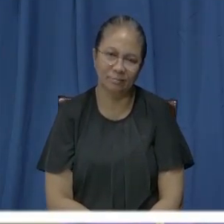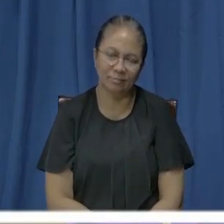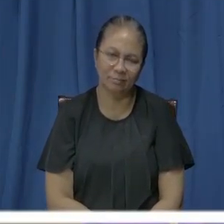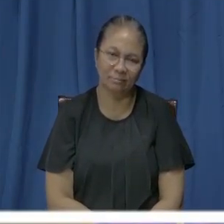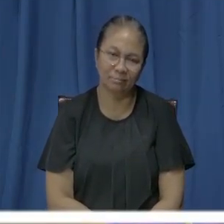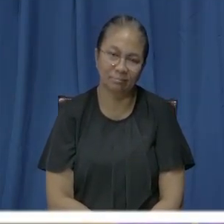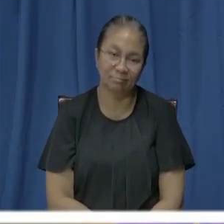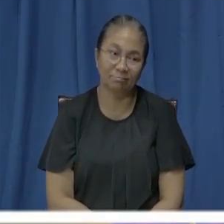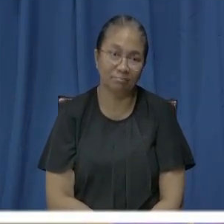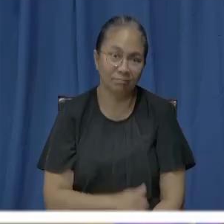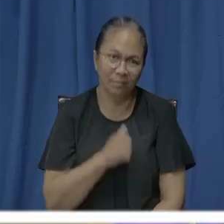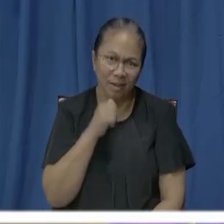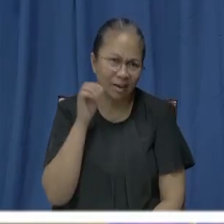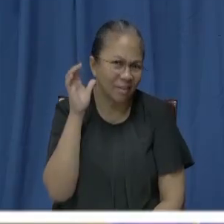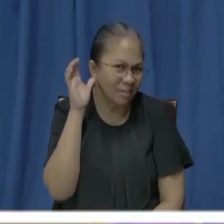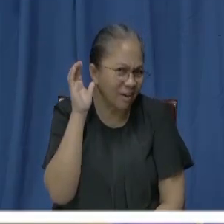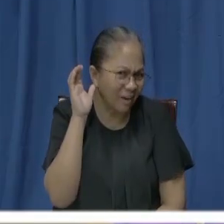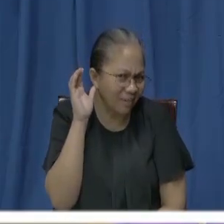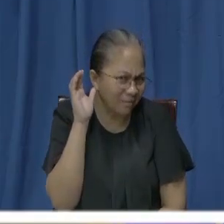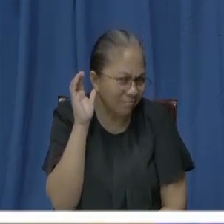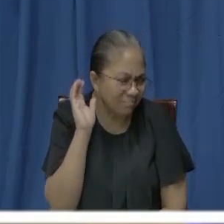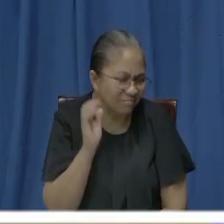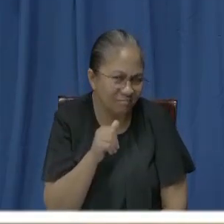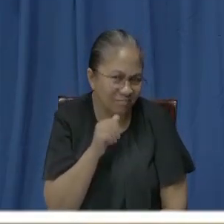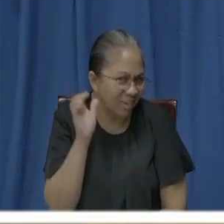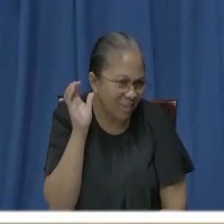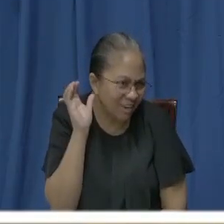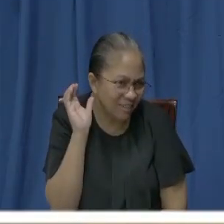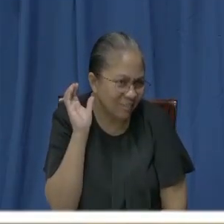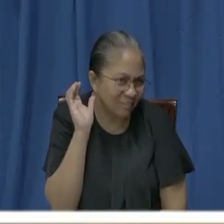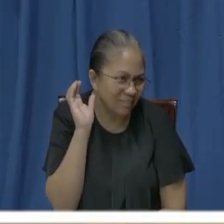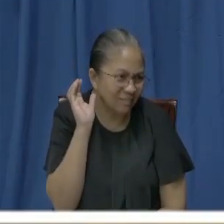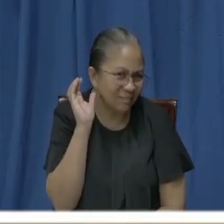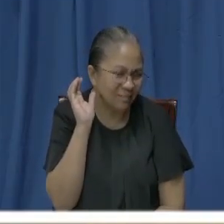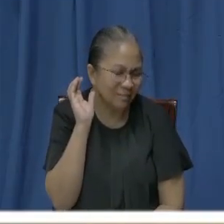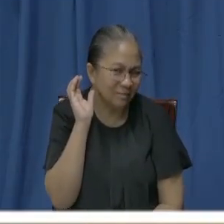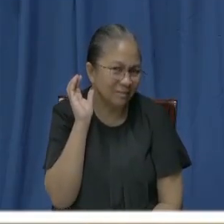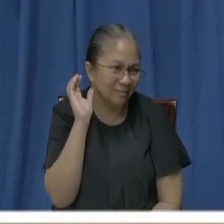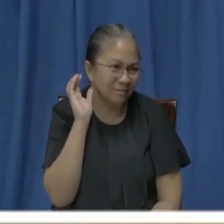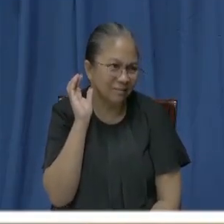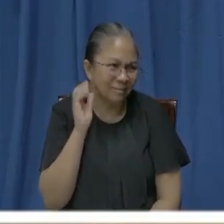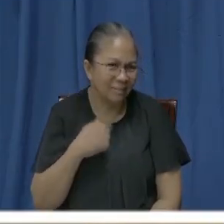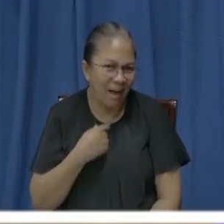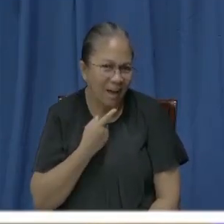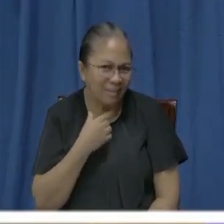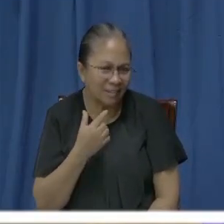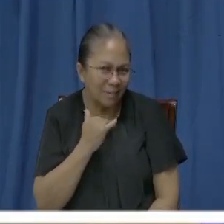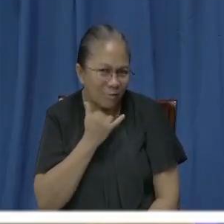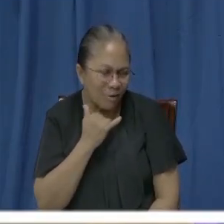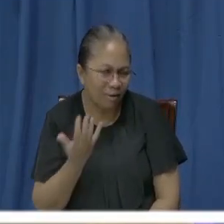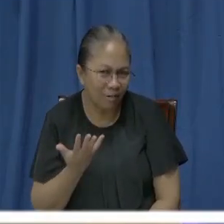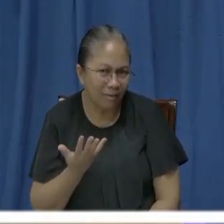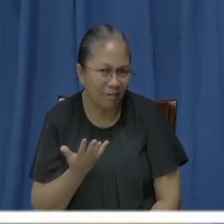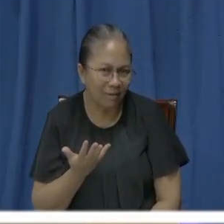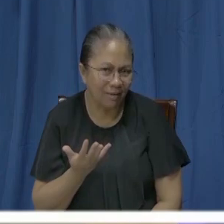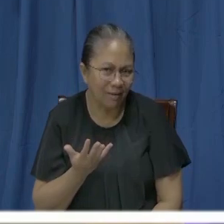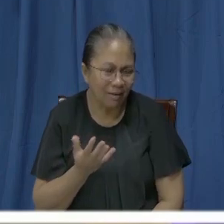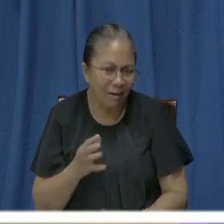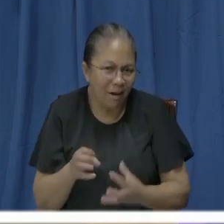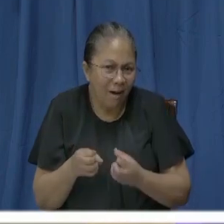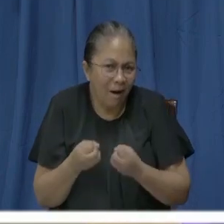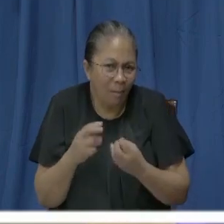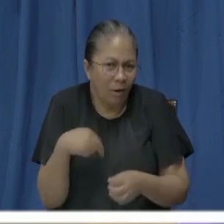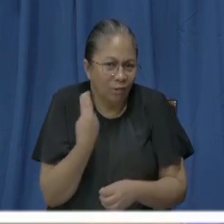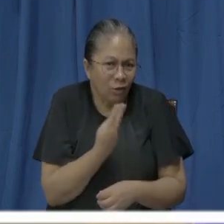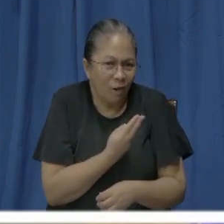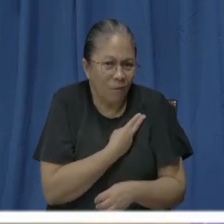Sorry, I'm not hearing anybody today. Is something I'm saying? Is me? Is something I'm saying? How many have we been the first to